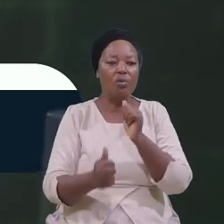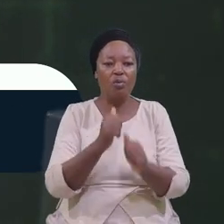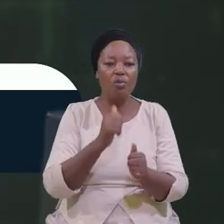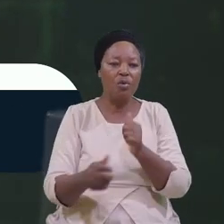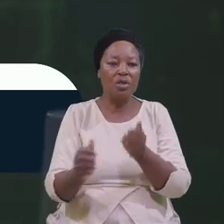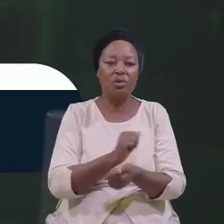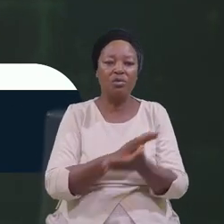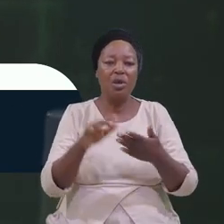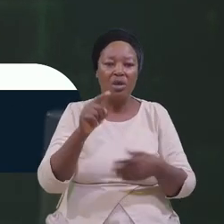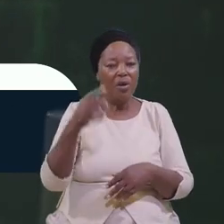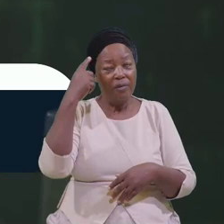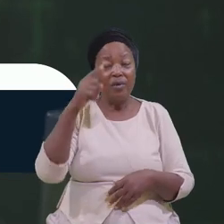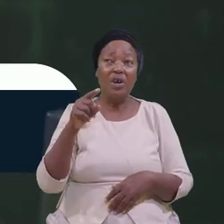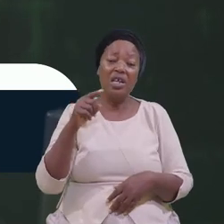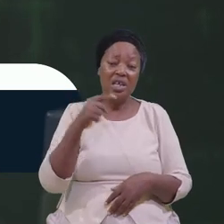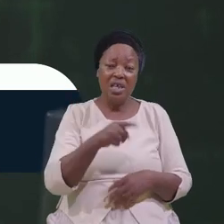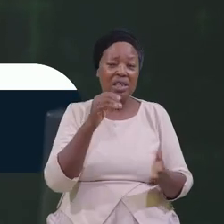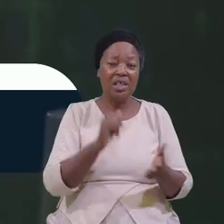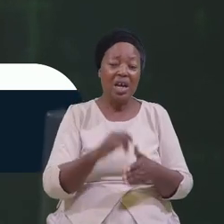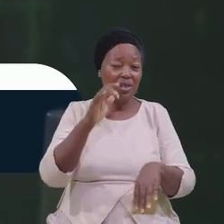he that touches you